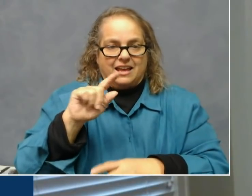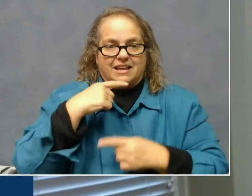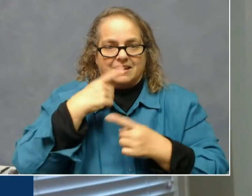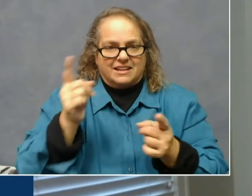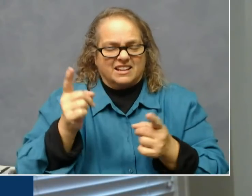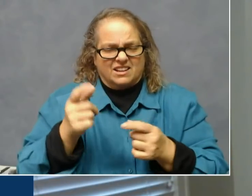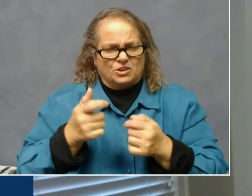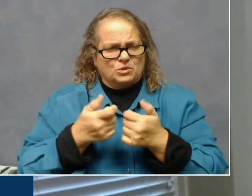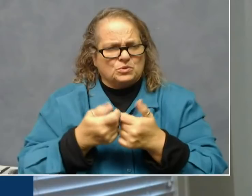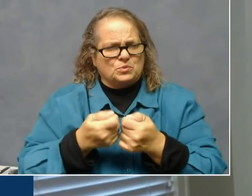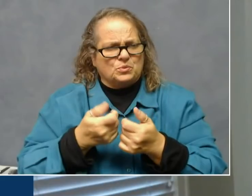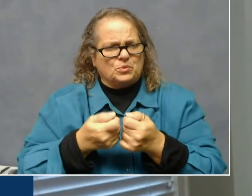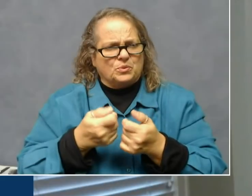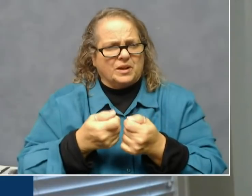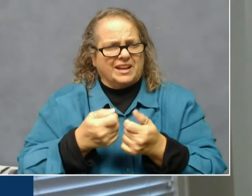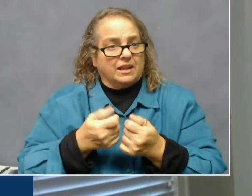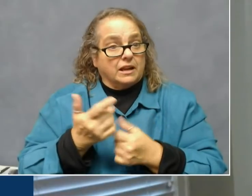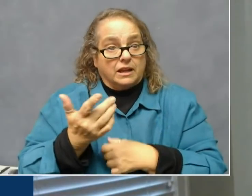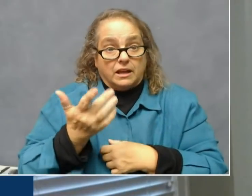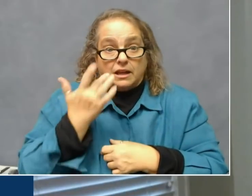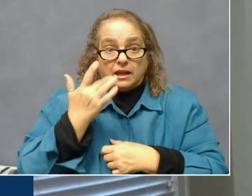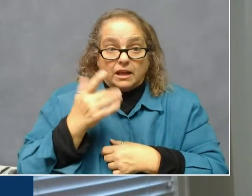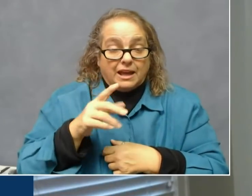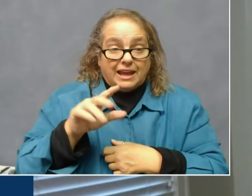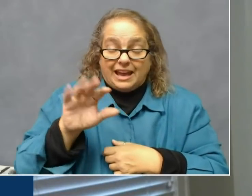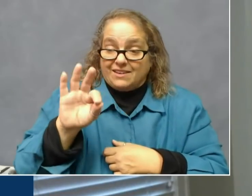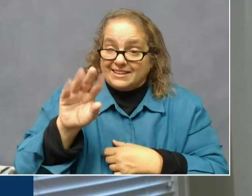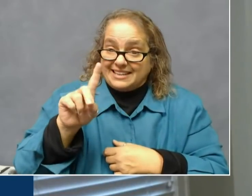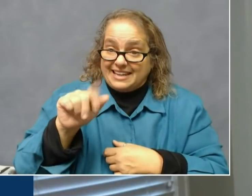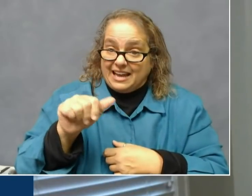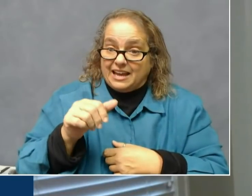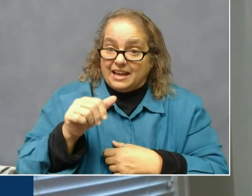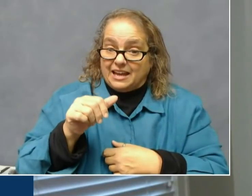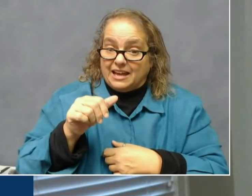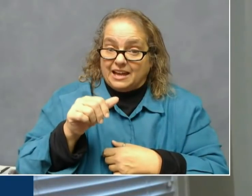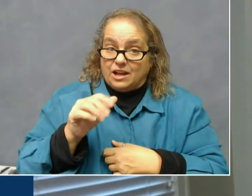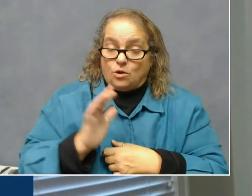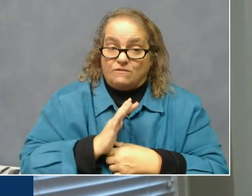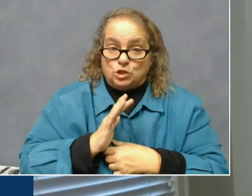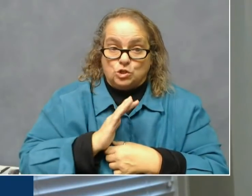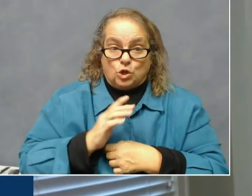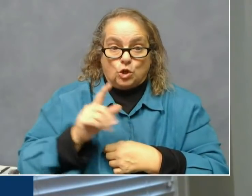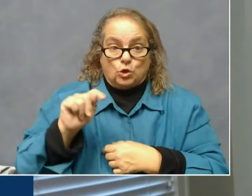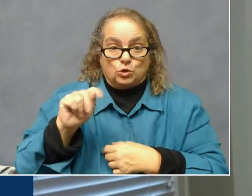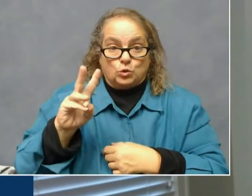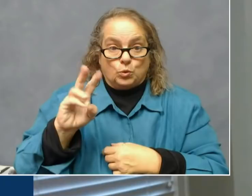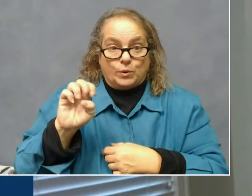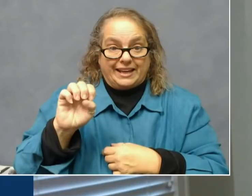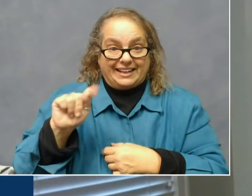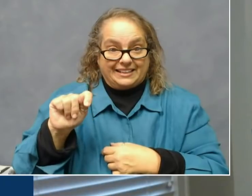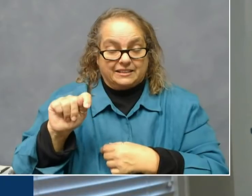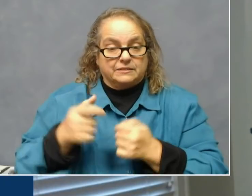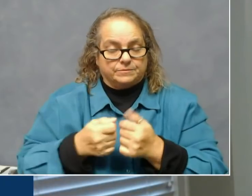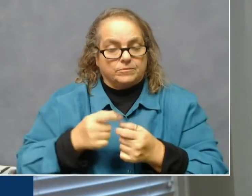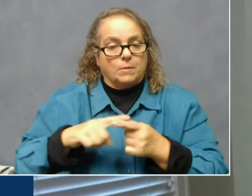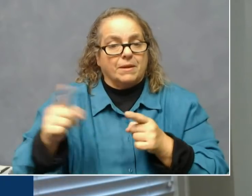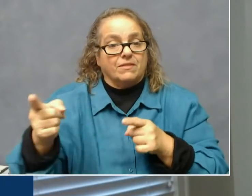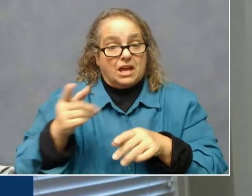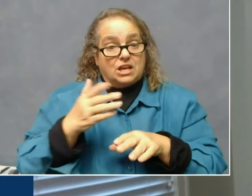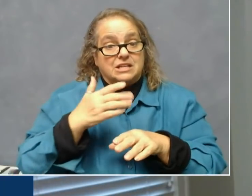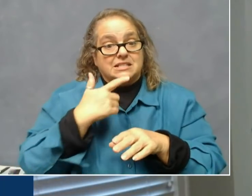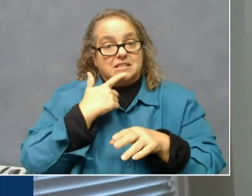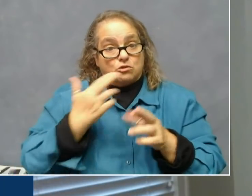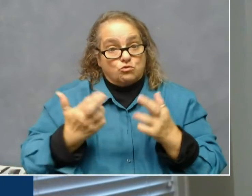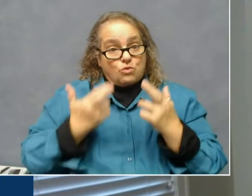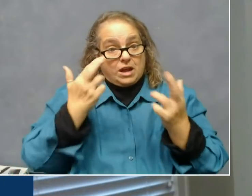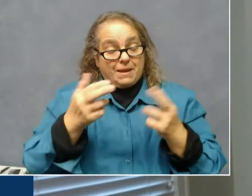an official communication platform, but they have shared that they recommend that those extra doses, if they are full